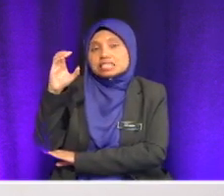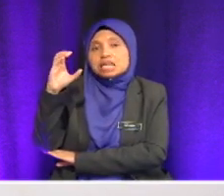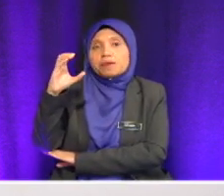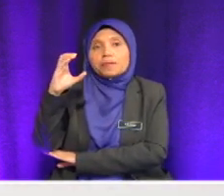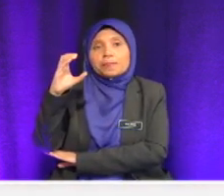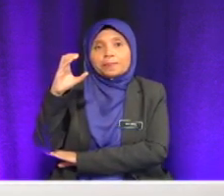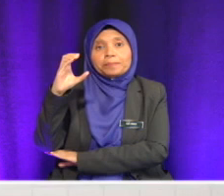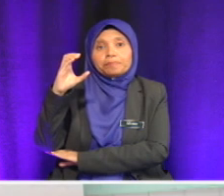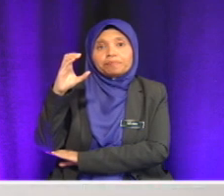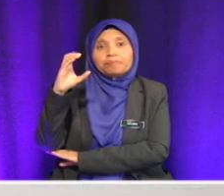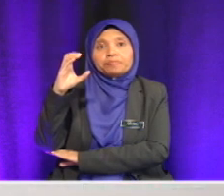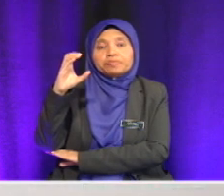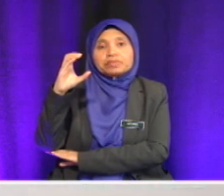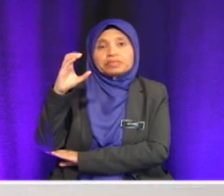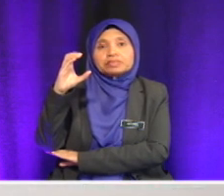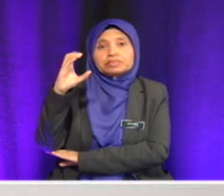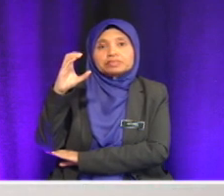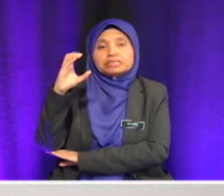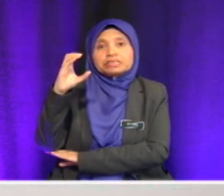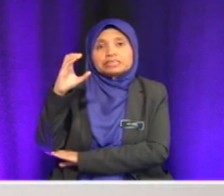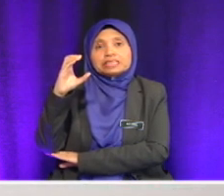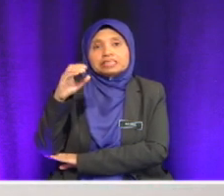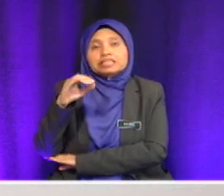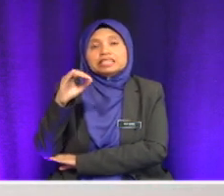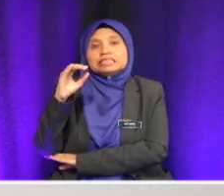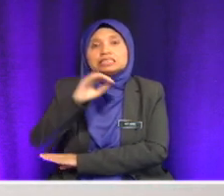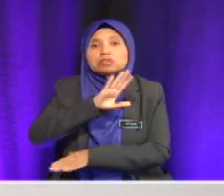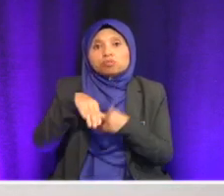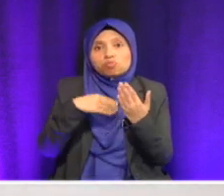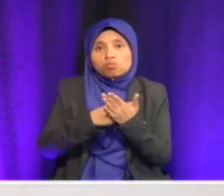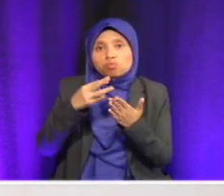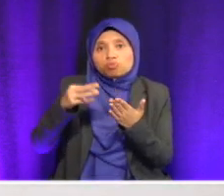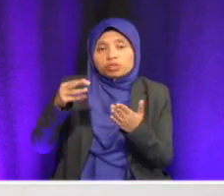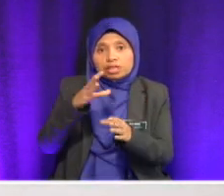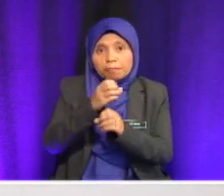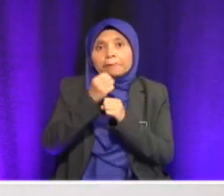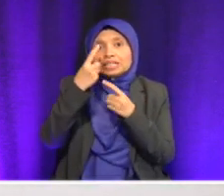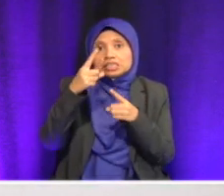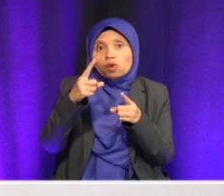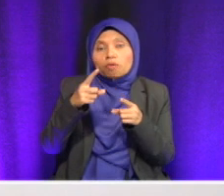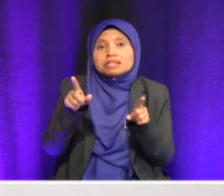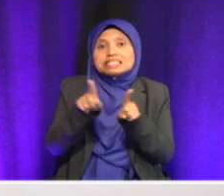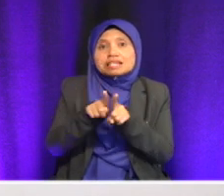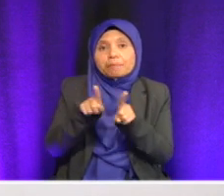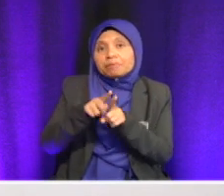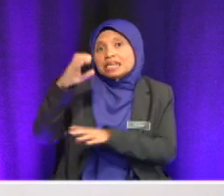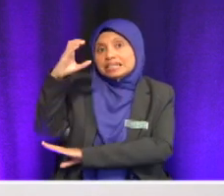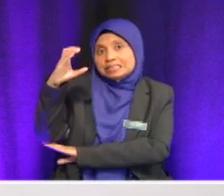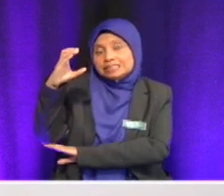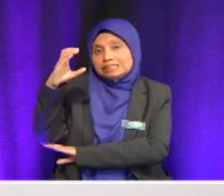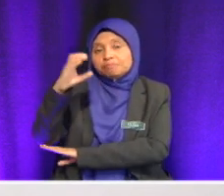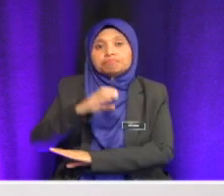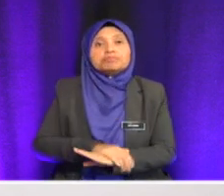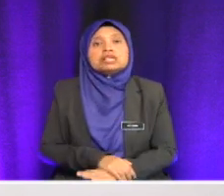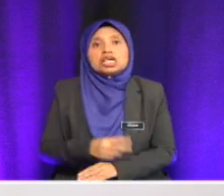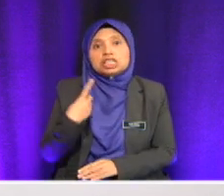going to think they're going to say C as well because everyone has good teamwork today. Okay. Alright. C. And what is the answer? So let's double check the